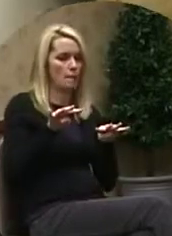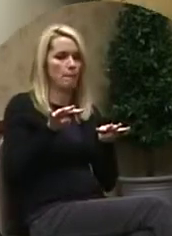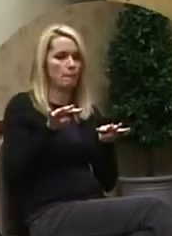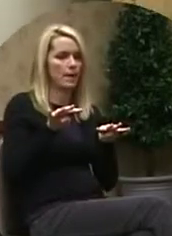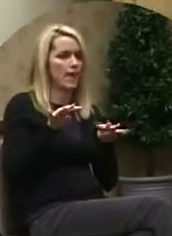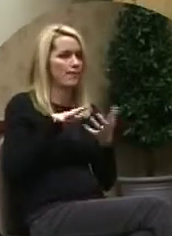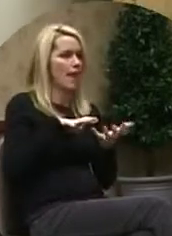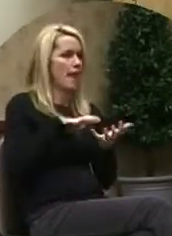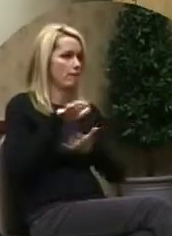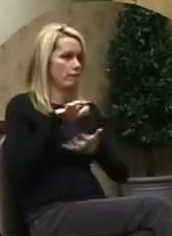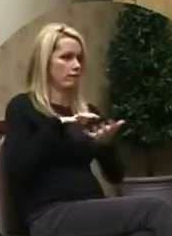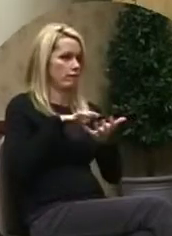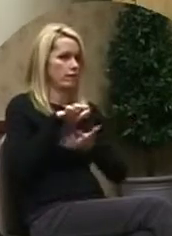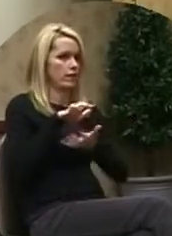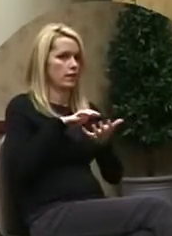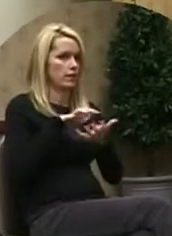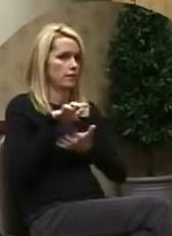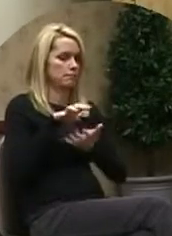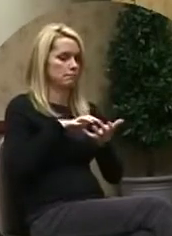all laugh.